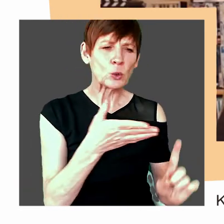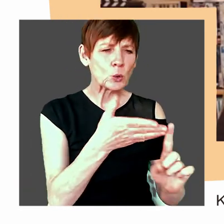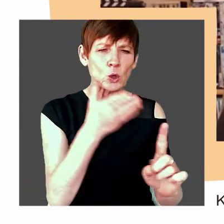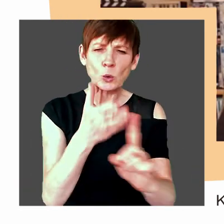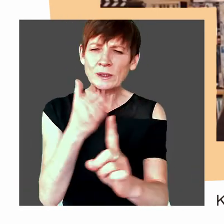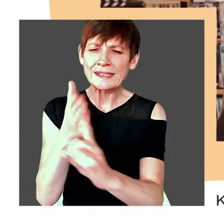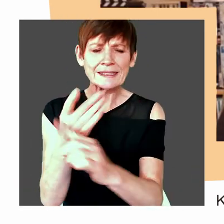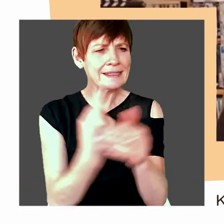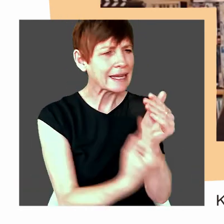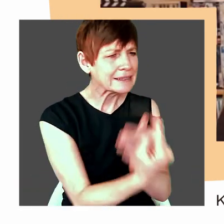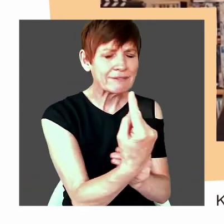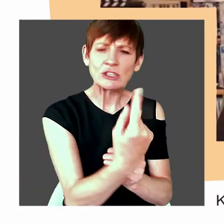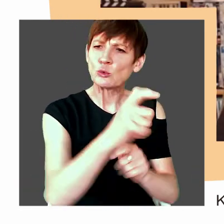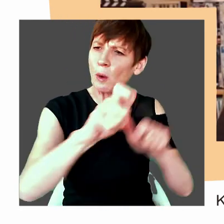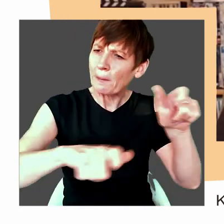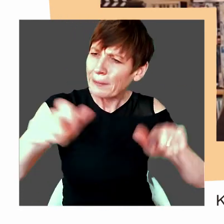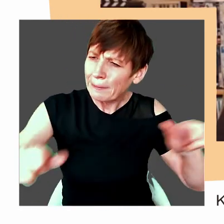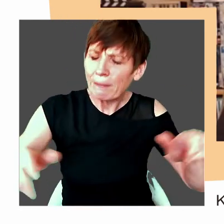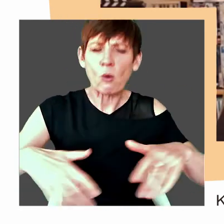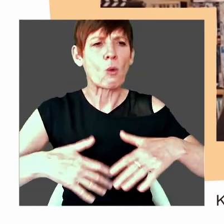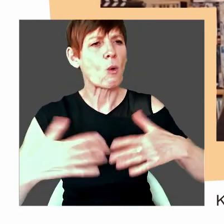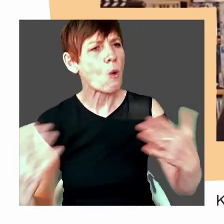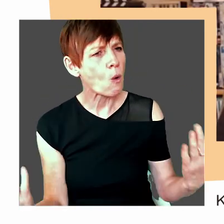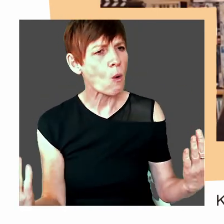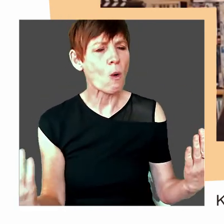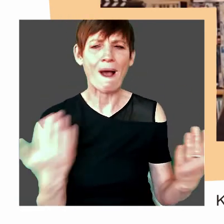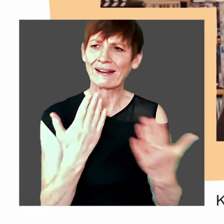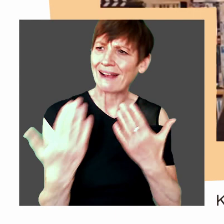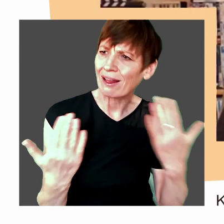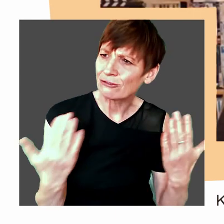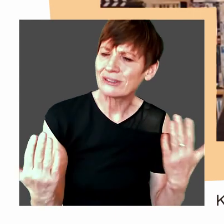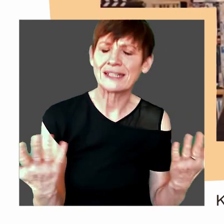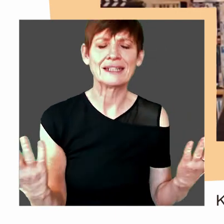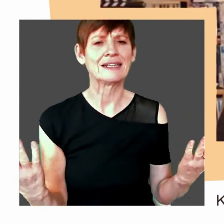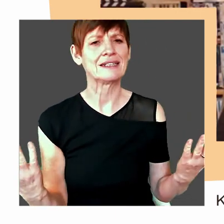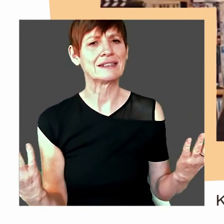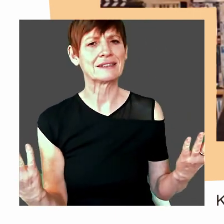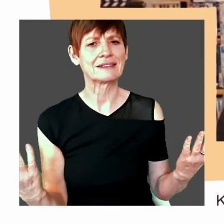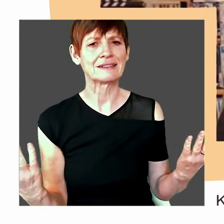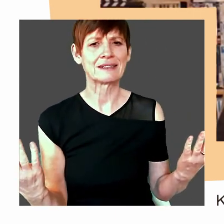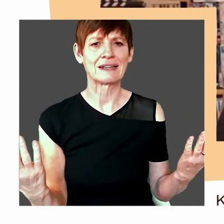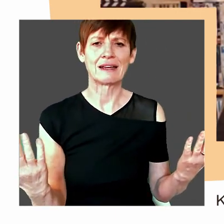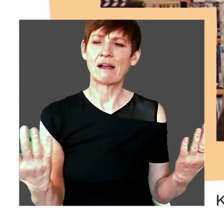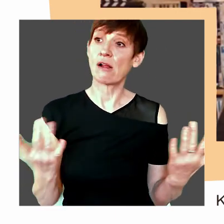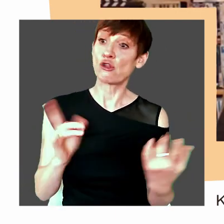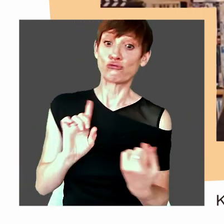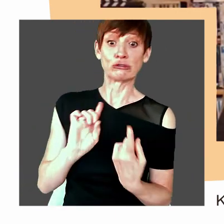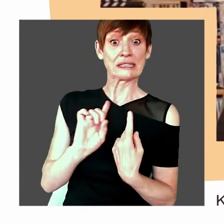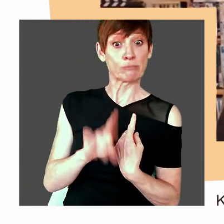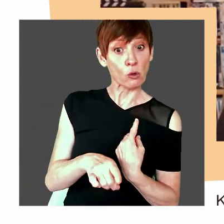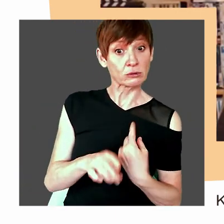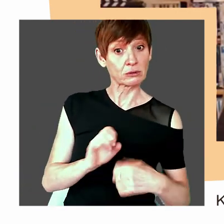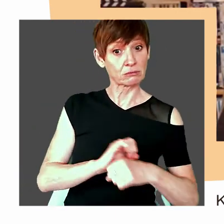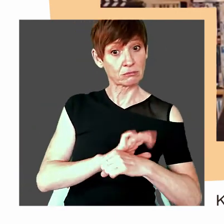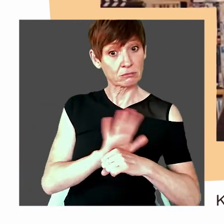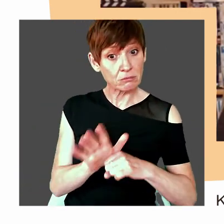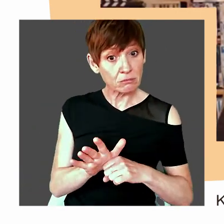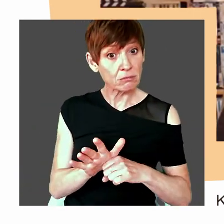individual artists or museums and galleries or people that you're seeing that are responding to this pandemic in a way that you're finding